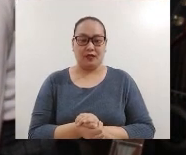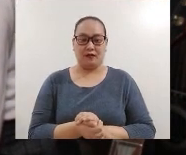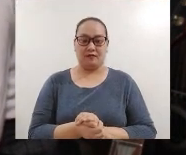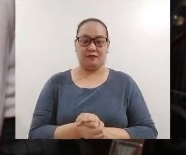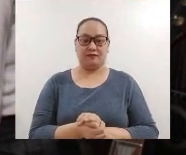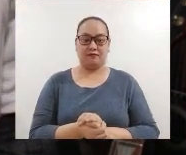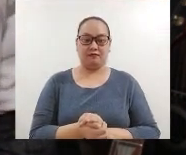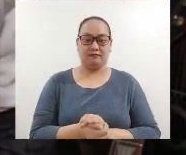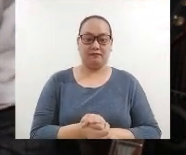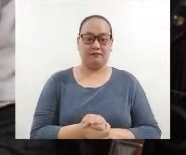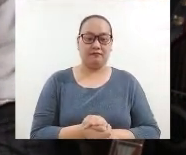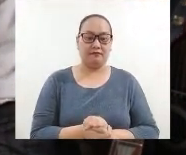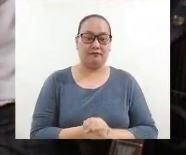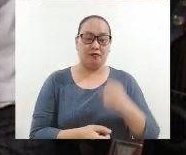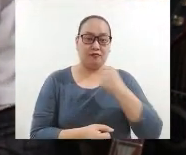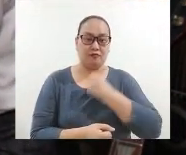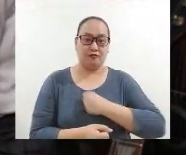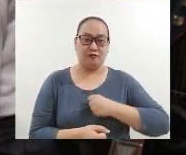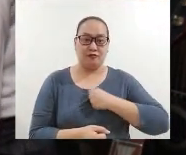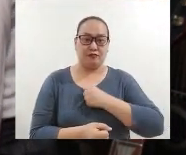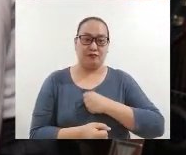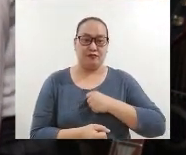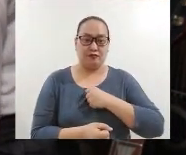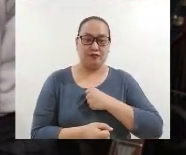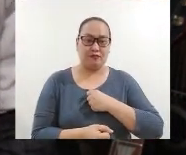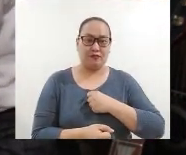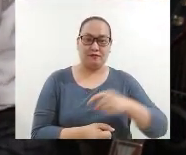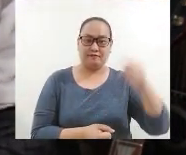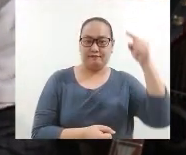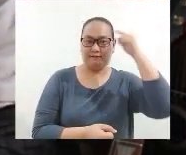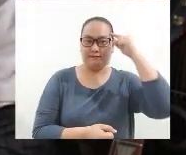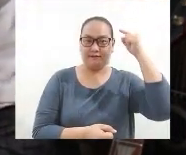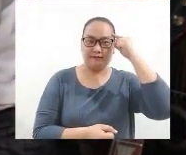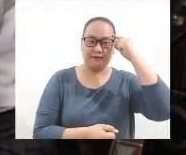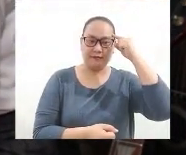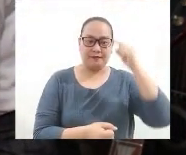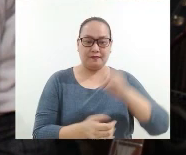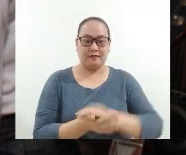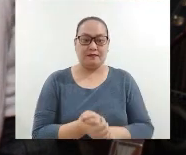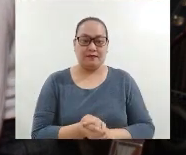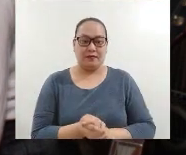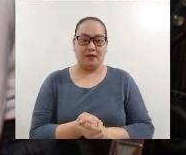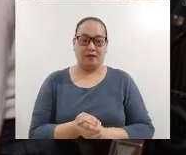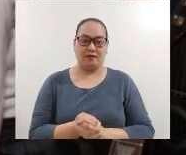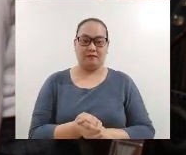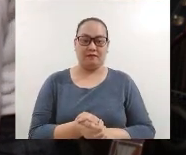sa bagat ang isip ko ito. Wari